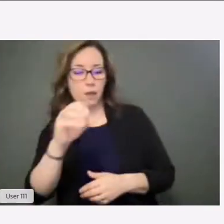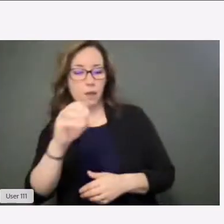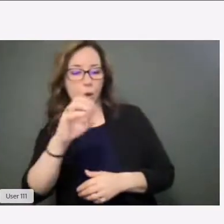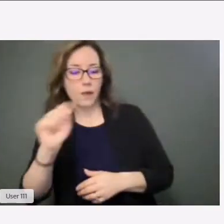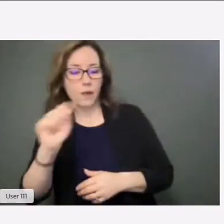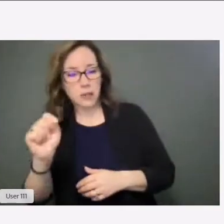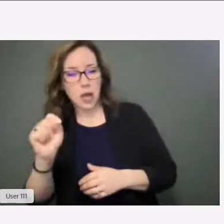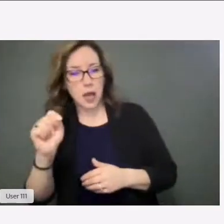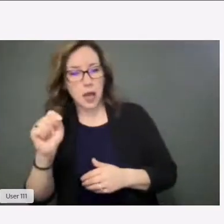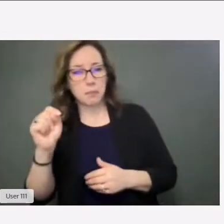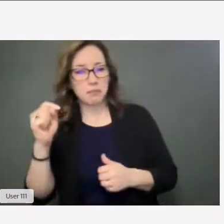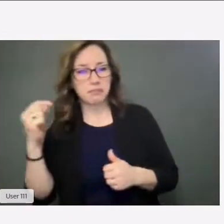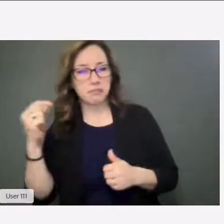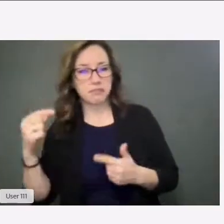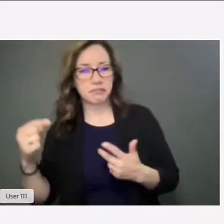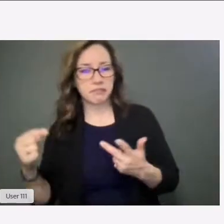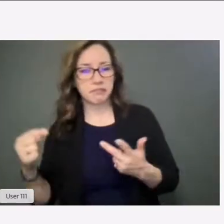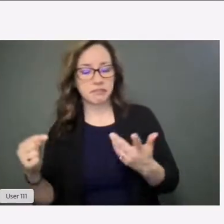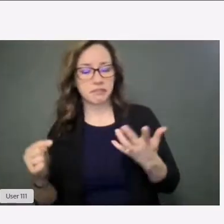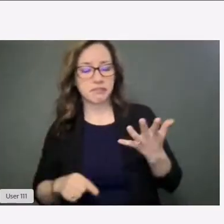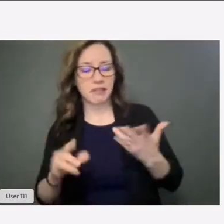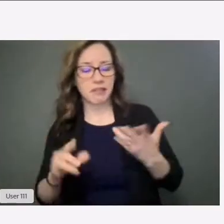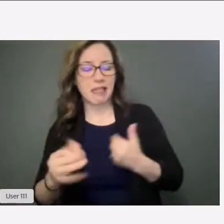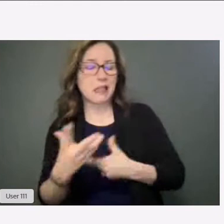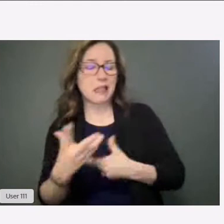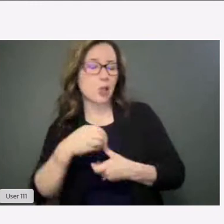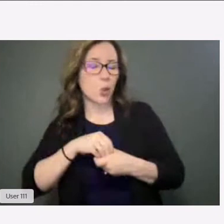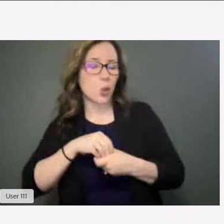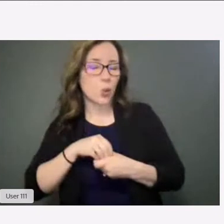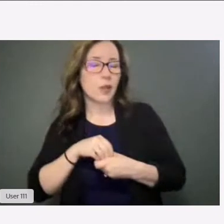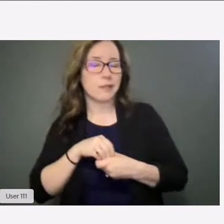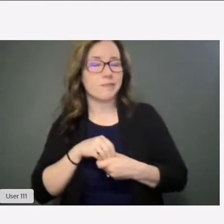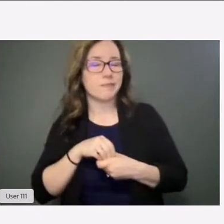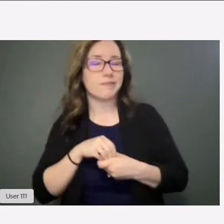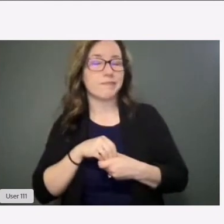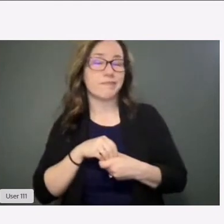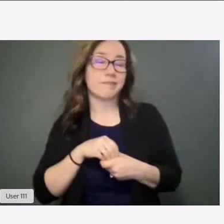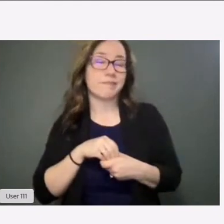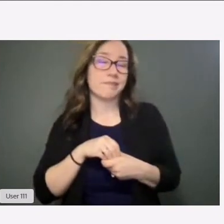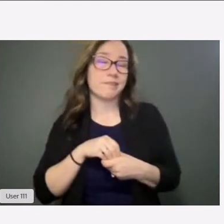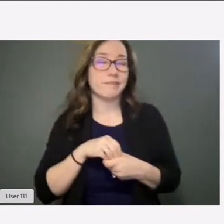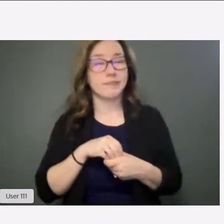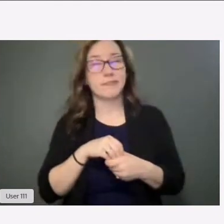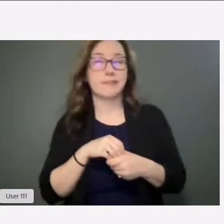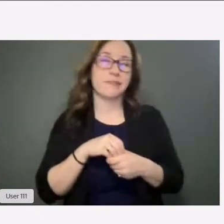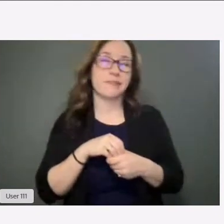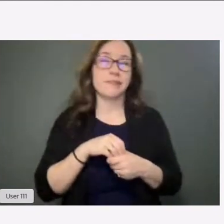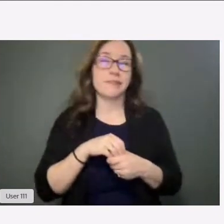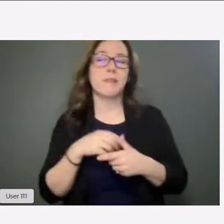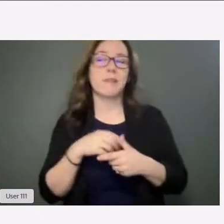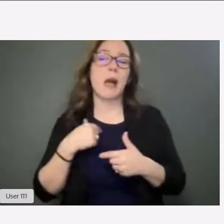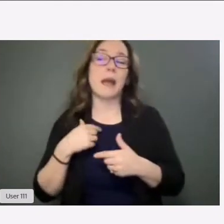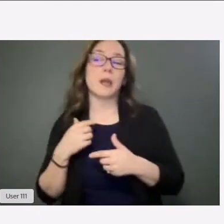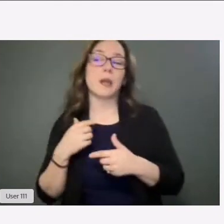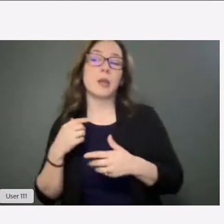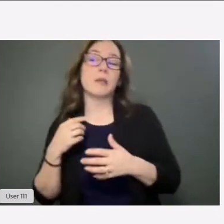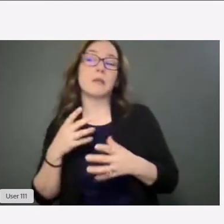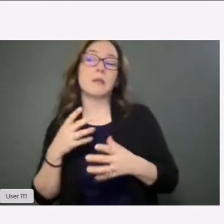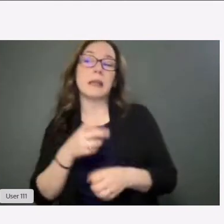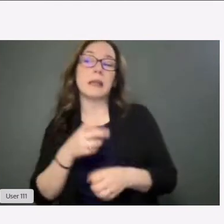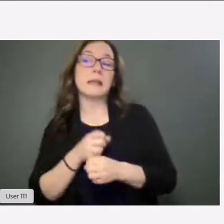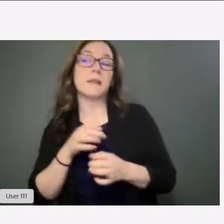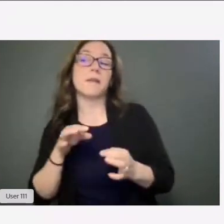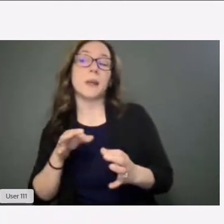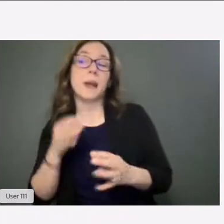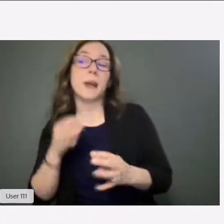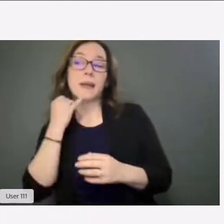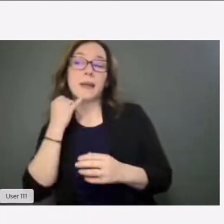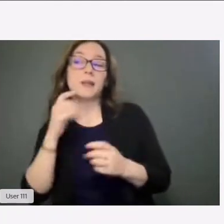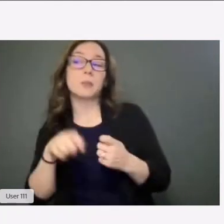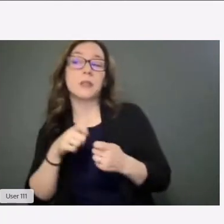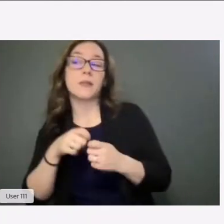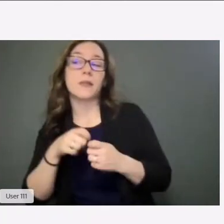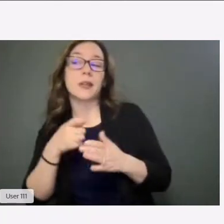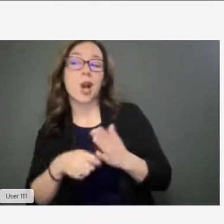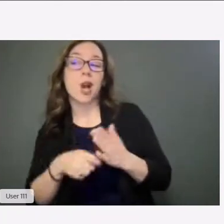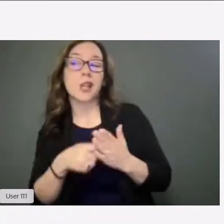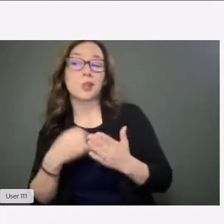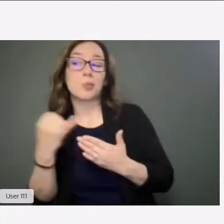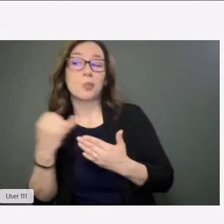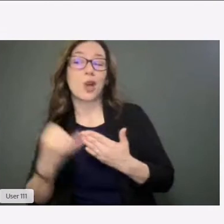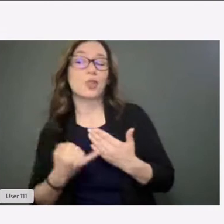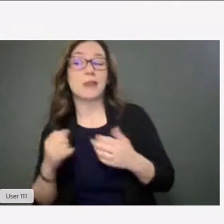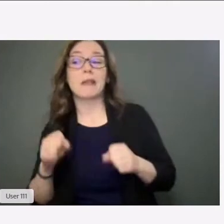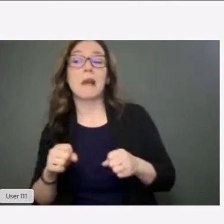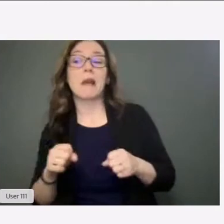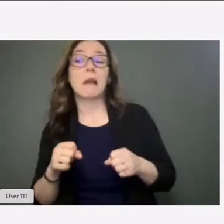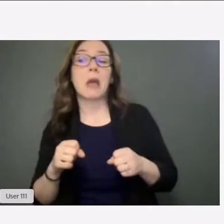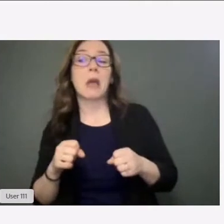It even that's included. So I could give some feedback if there was a specific cost or specific project. We could,